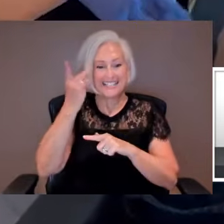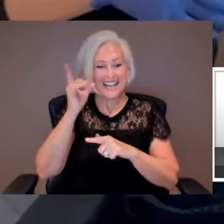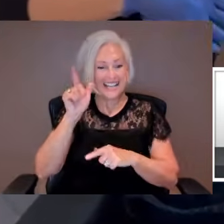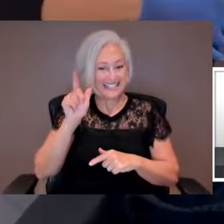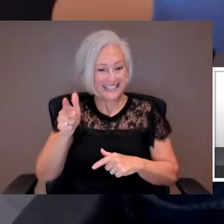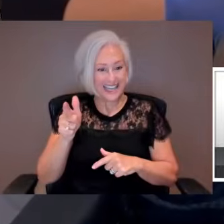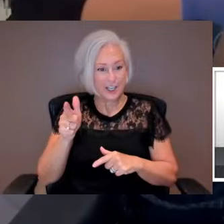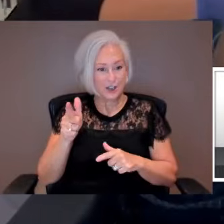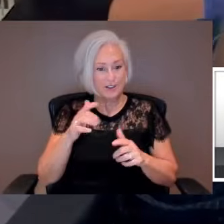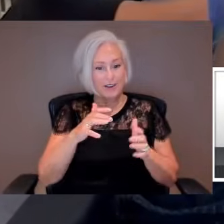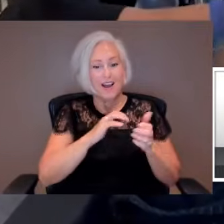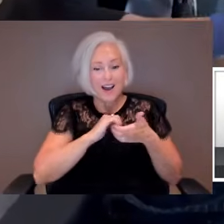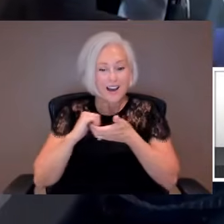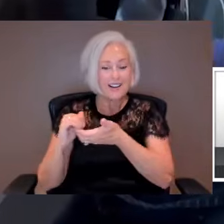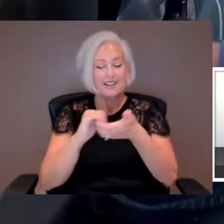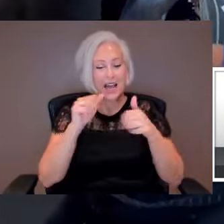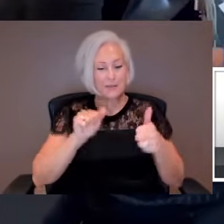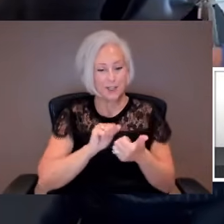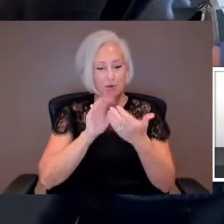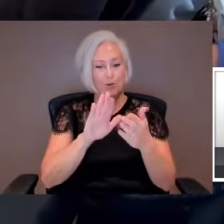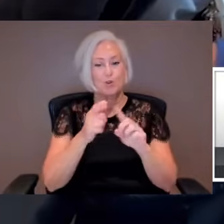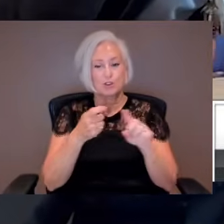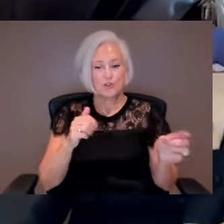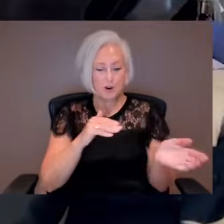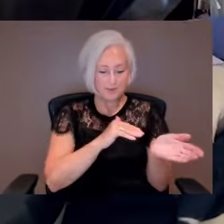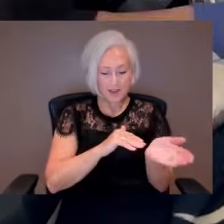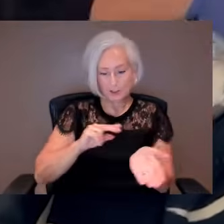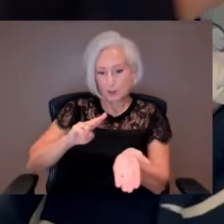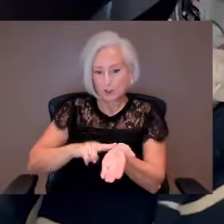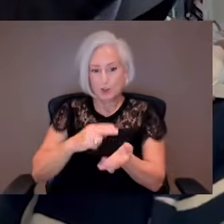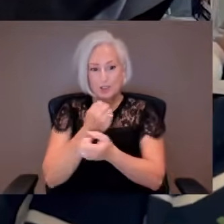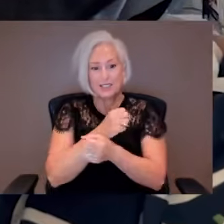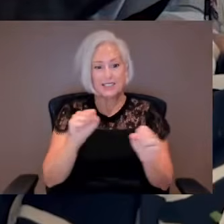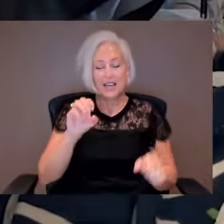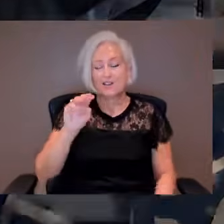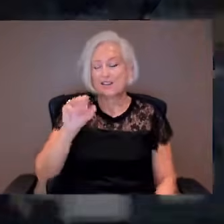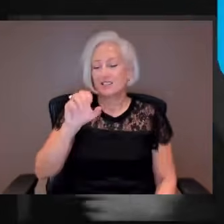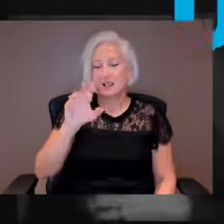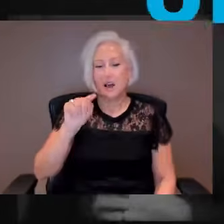and nurses at the University of Kansas Health System saved Scott Miller's life.